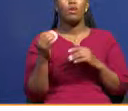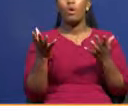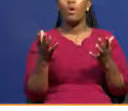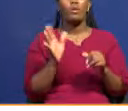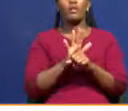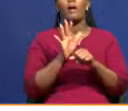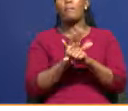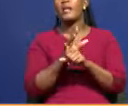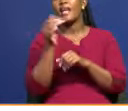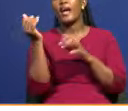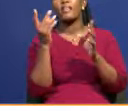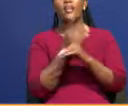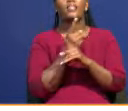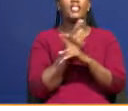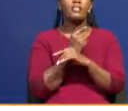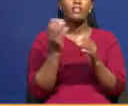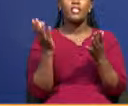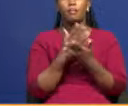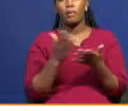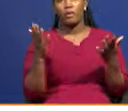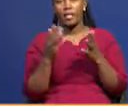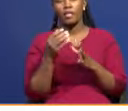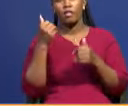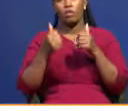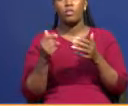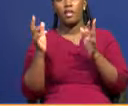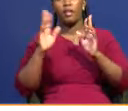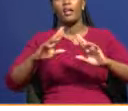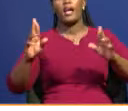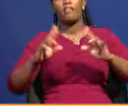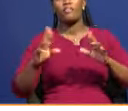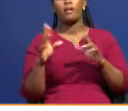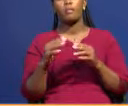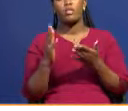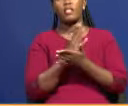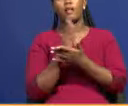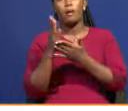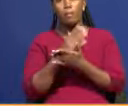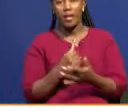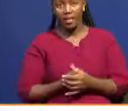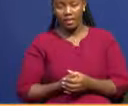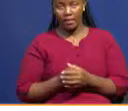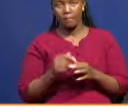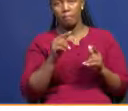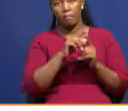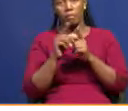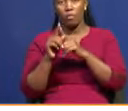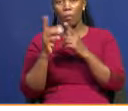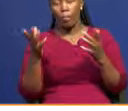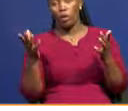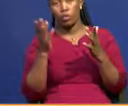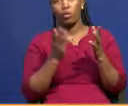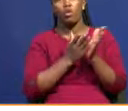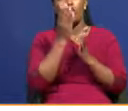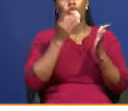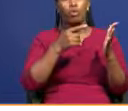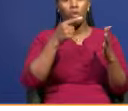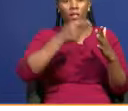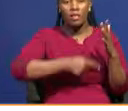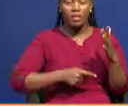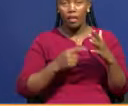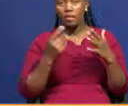many other products that are, brands that are available in the market. A little tinkering in terms of taxation on that